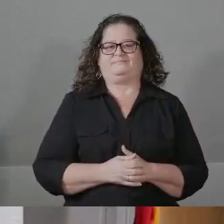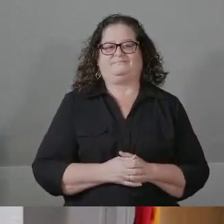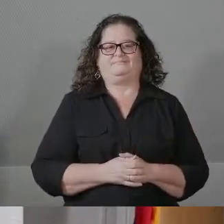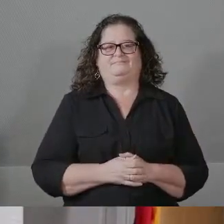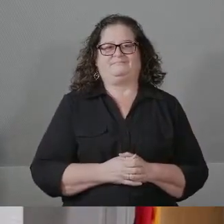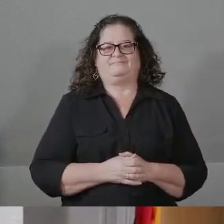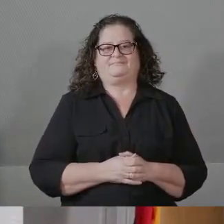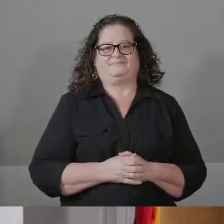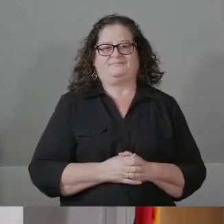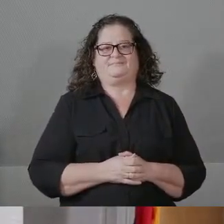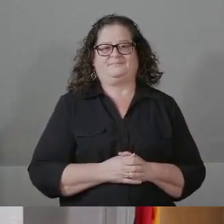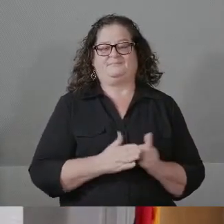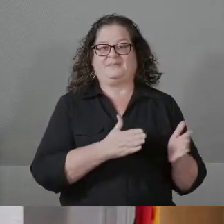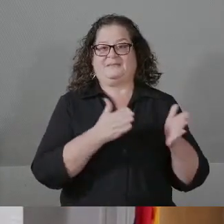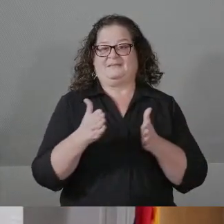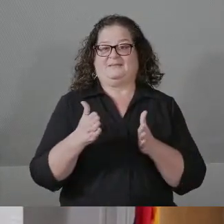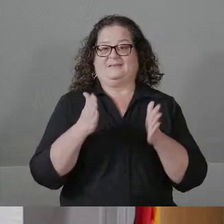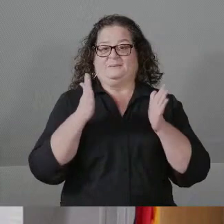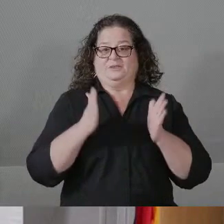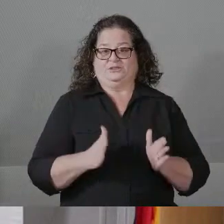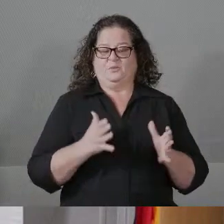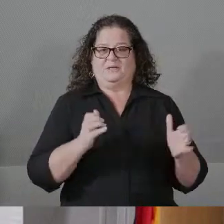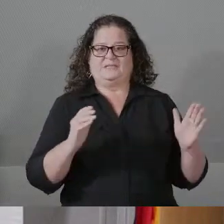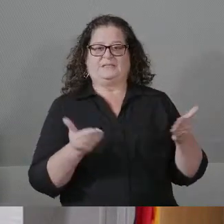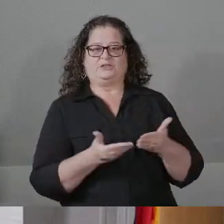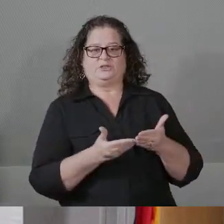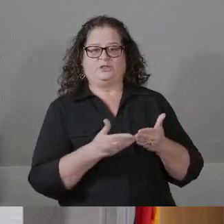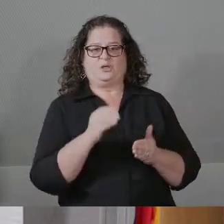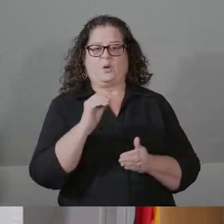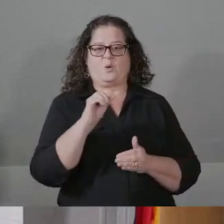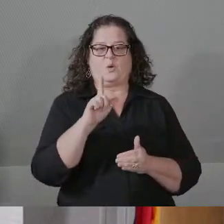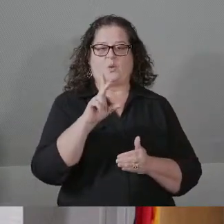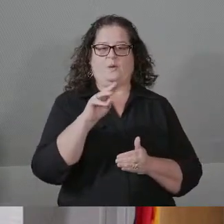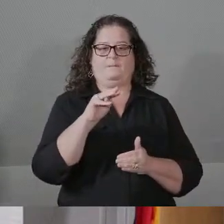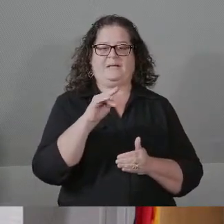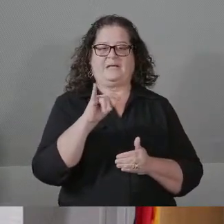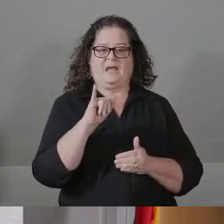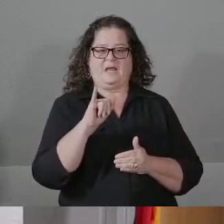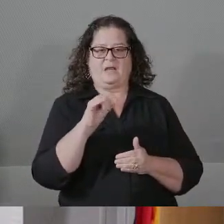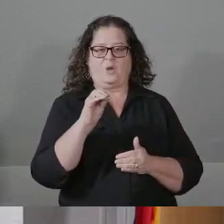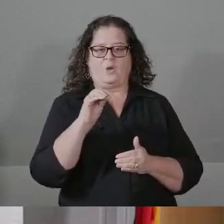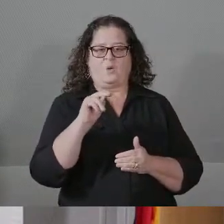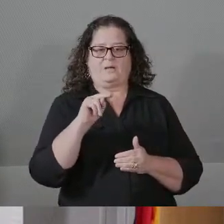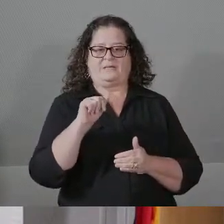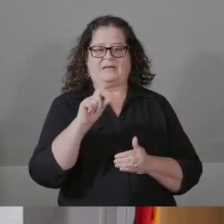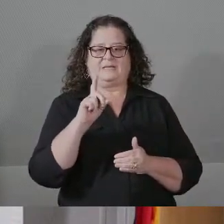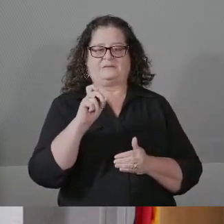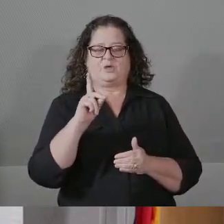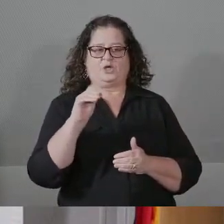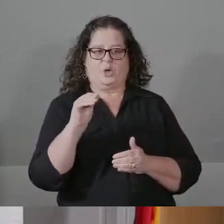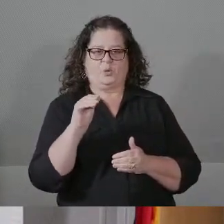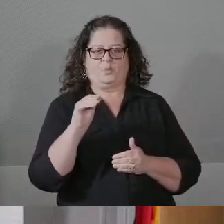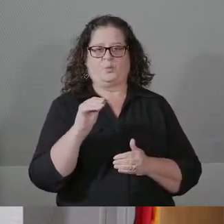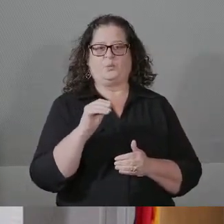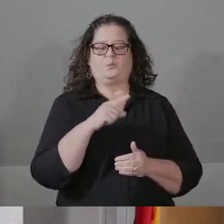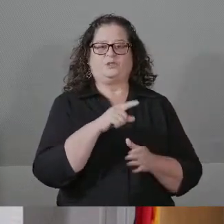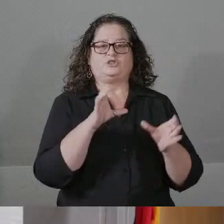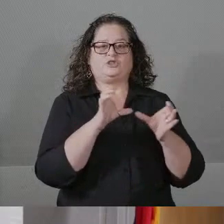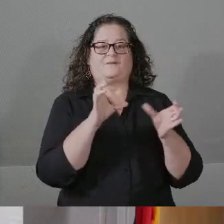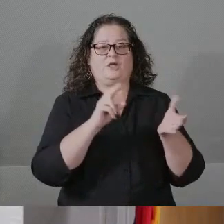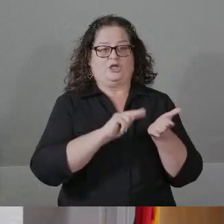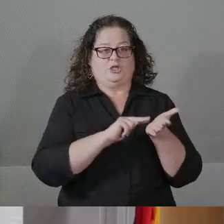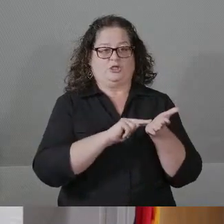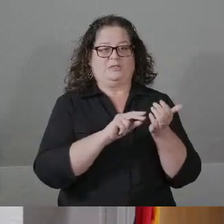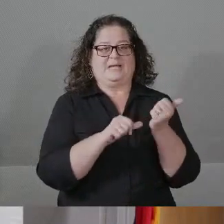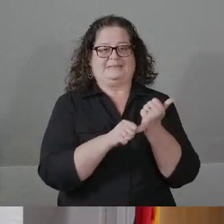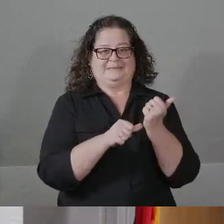All right, next, I'd like to introduce Ola Onariko, a certified nursing assistant who works as a caregiver for